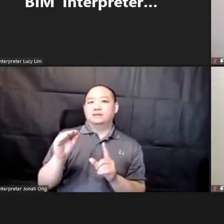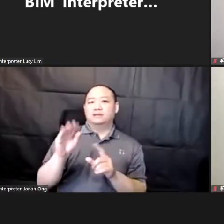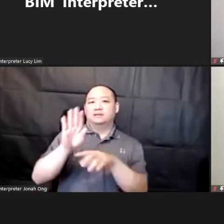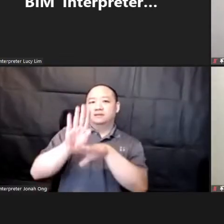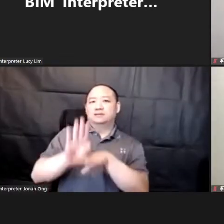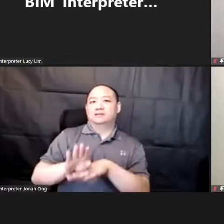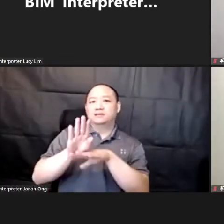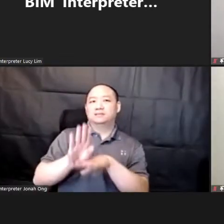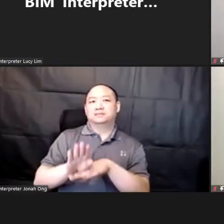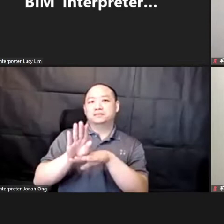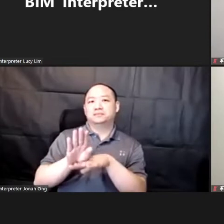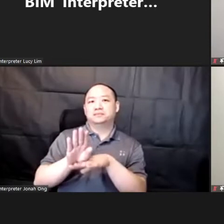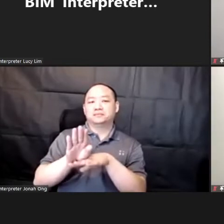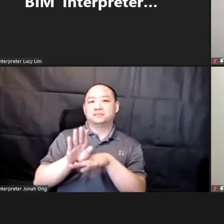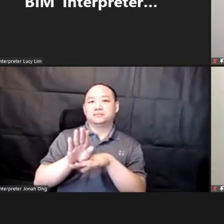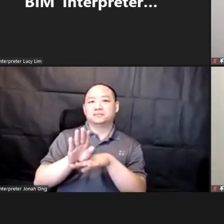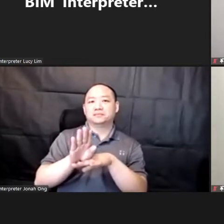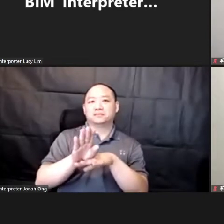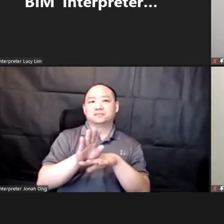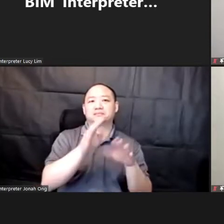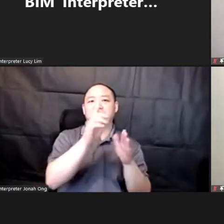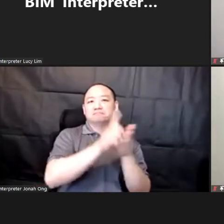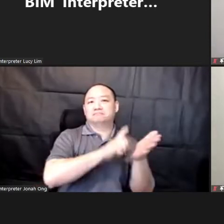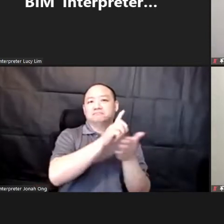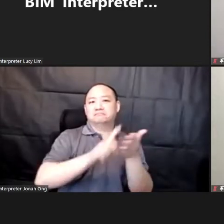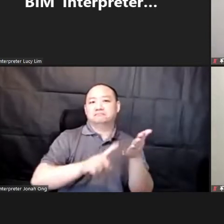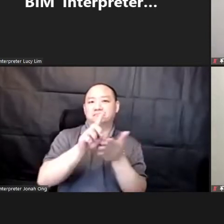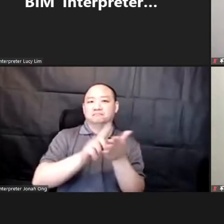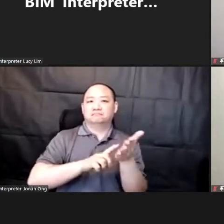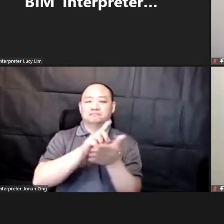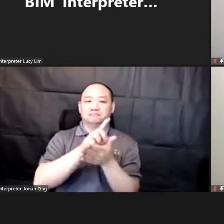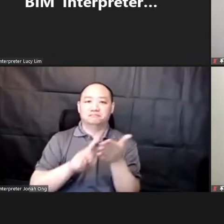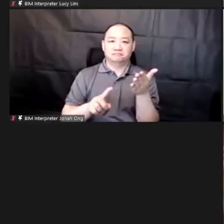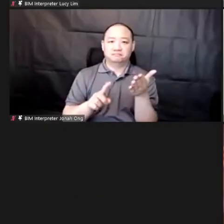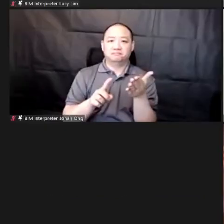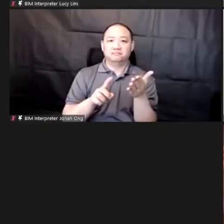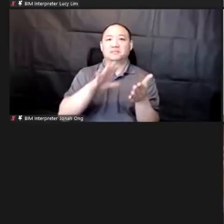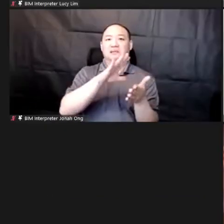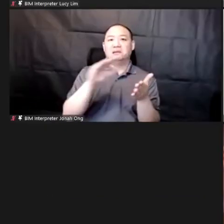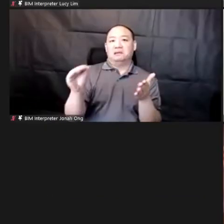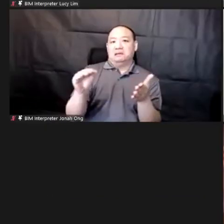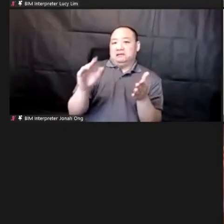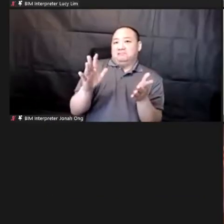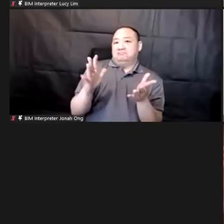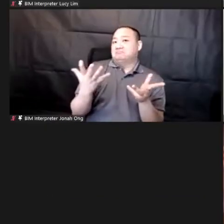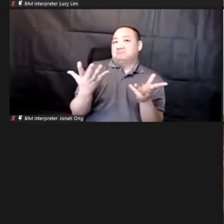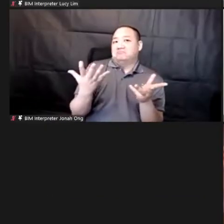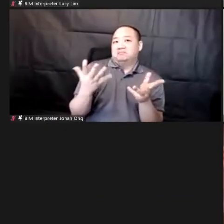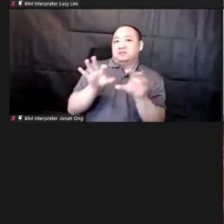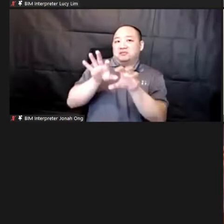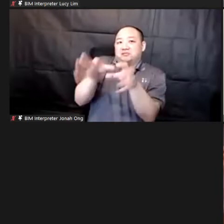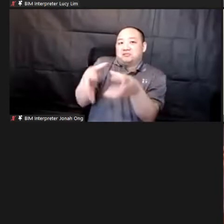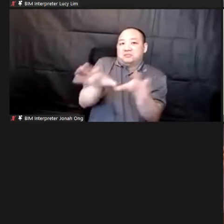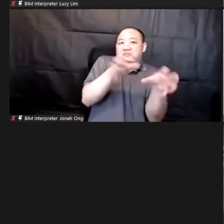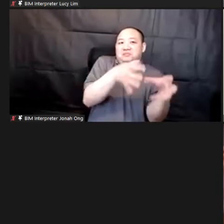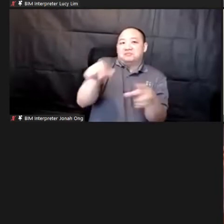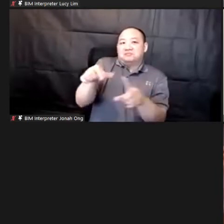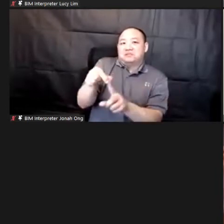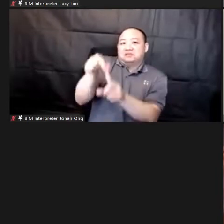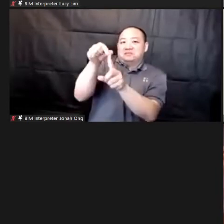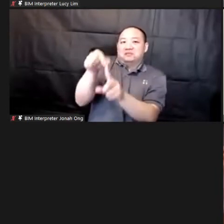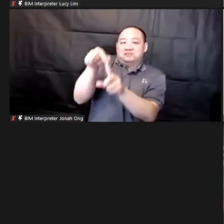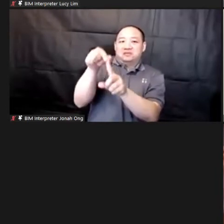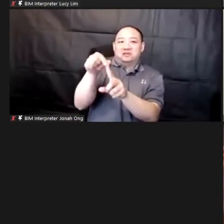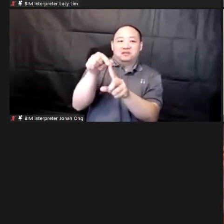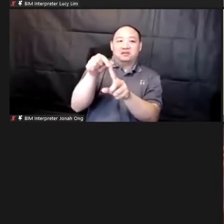become tribalistic or exclusionary towards others because even they felt that their interests are not